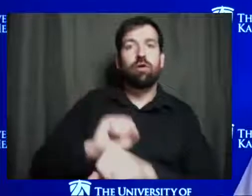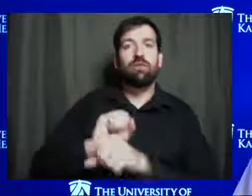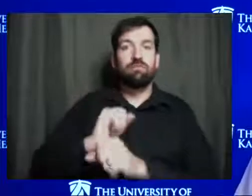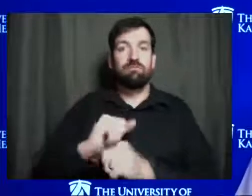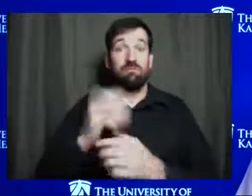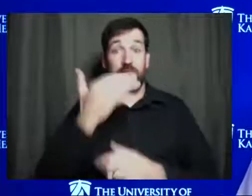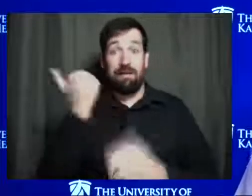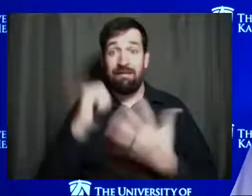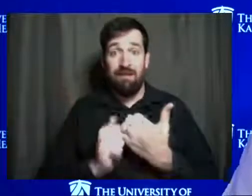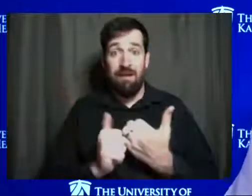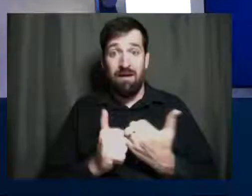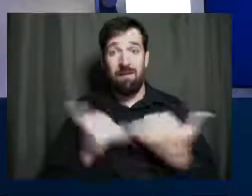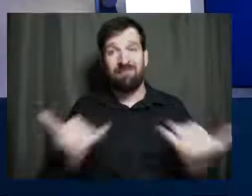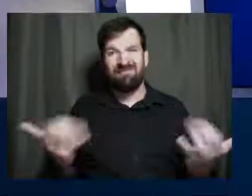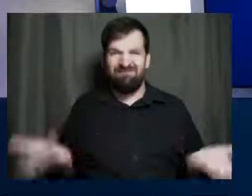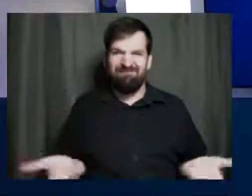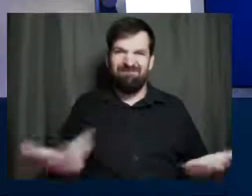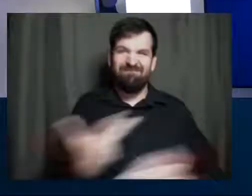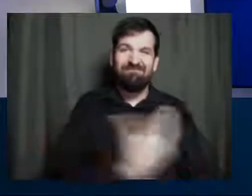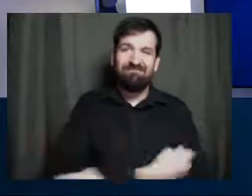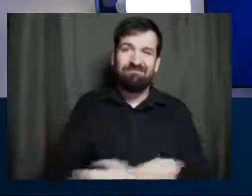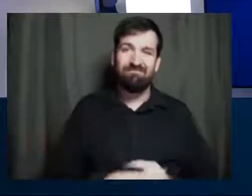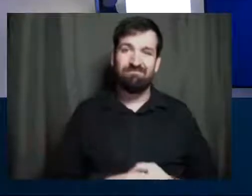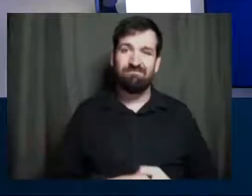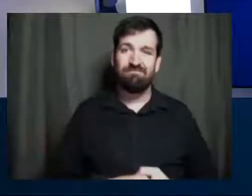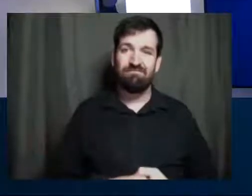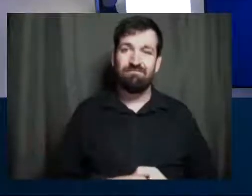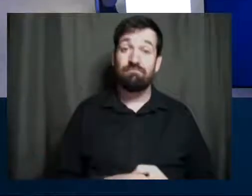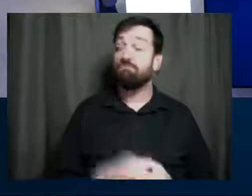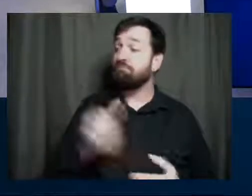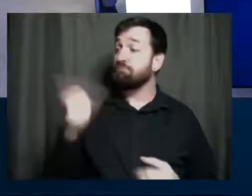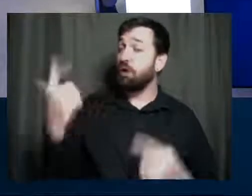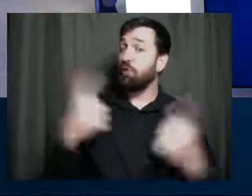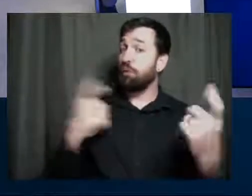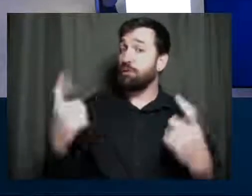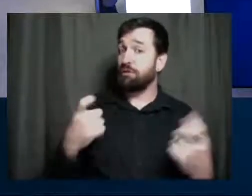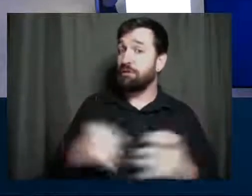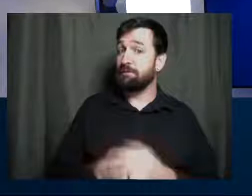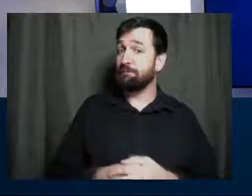that. Thank you. Other questions on the line today?